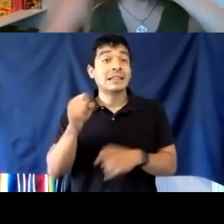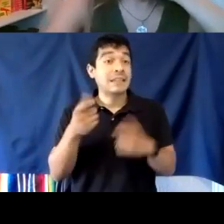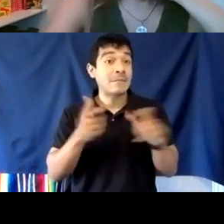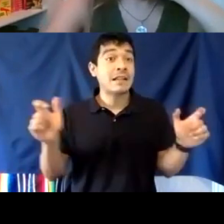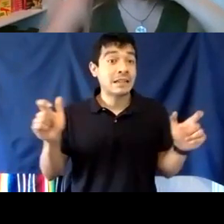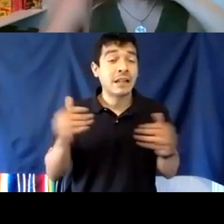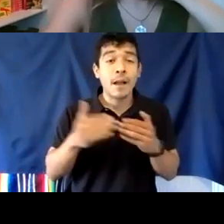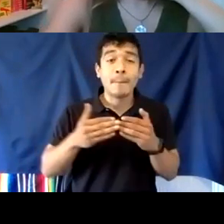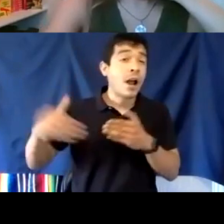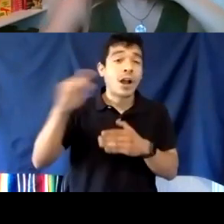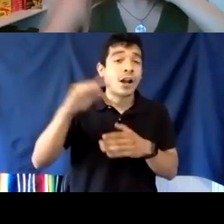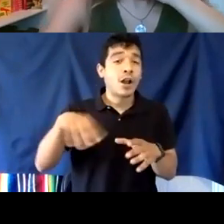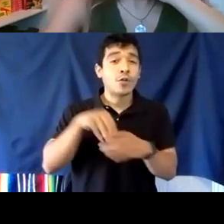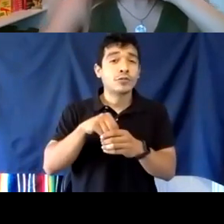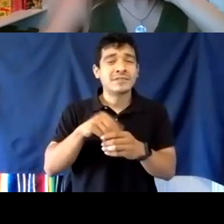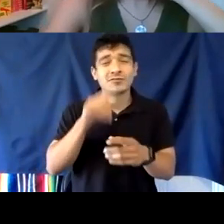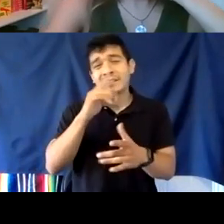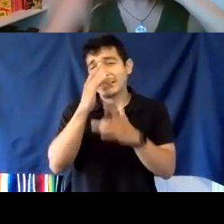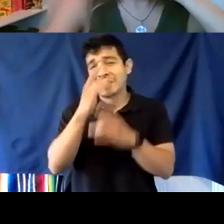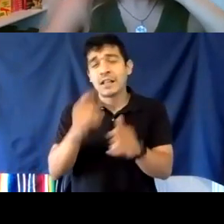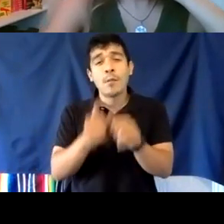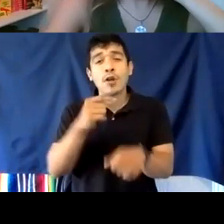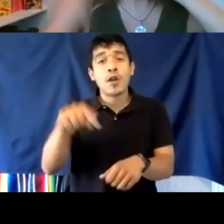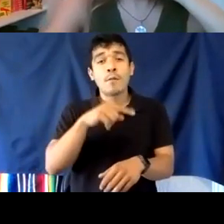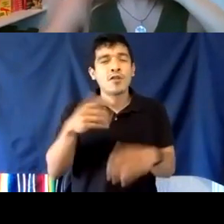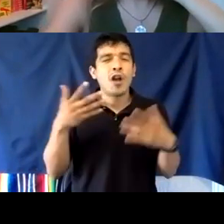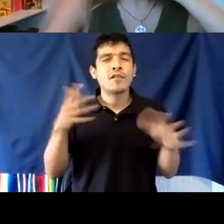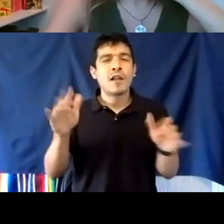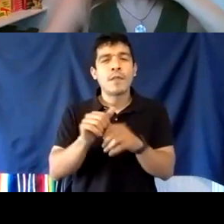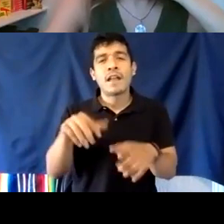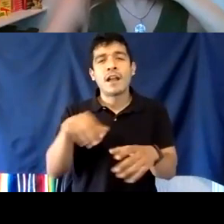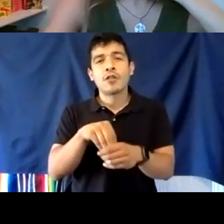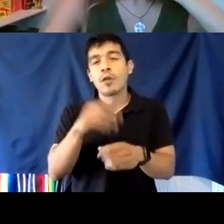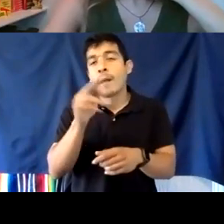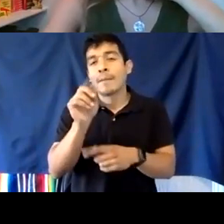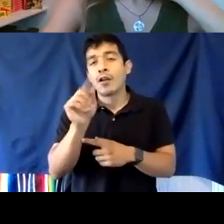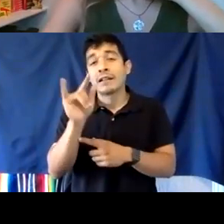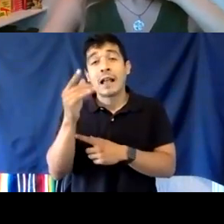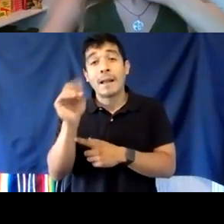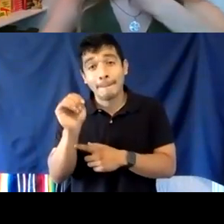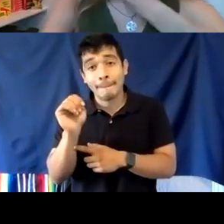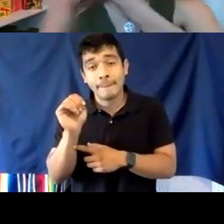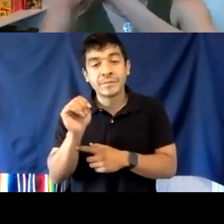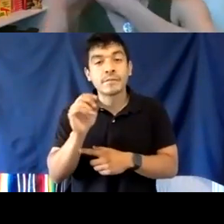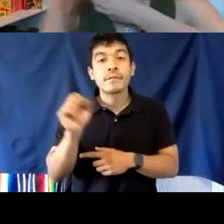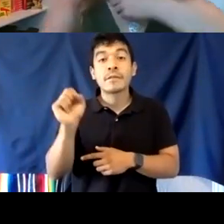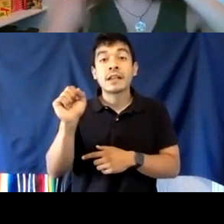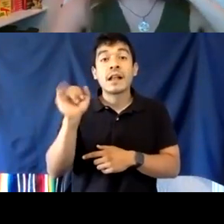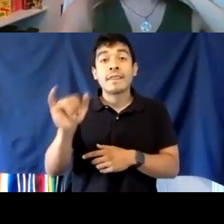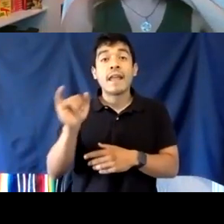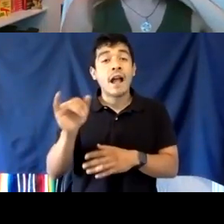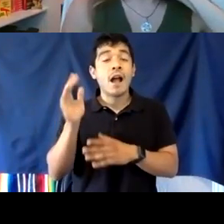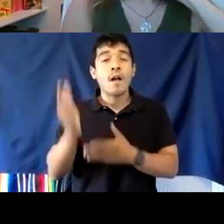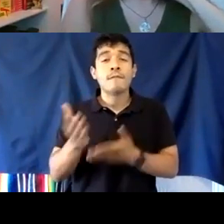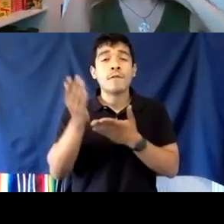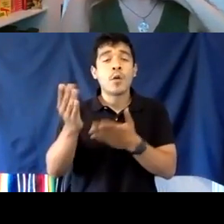is, it's interesting. A lot of us are clearly done with the inclusion paradigm because the Ford report that Sahar, you authored is called Beyond Inclusion.